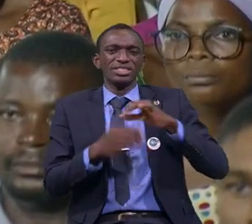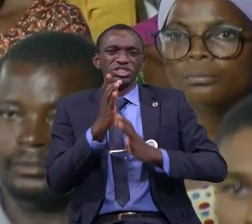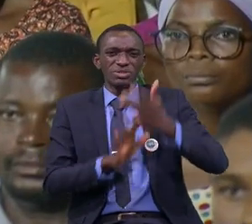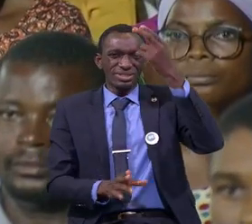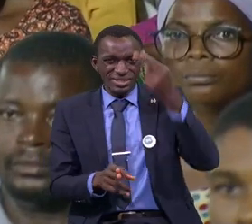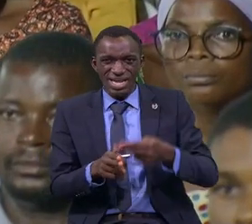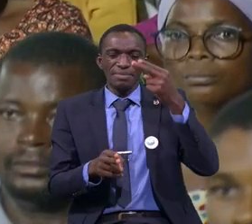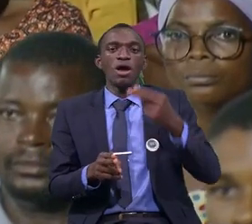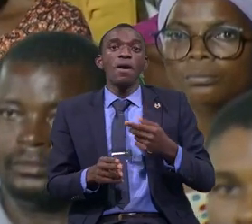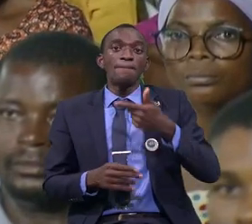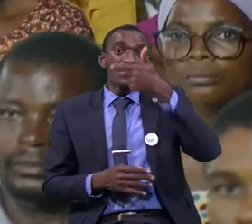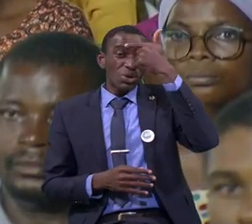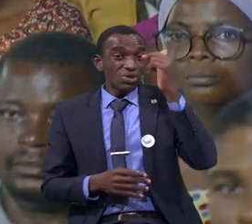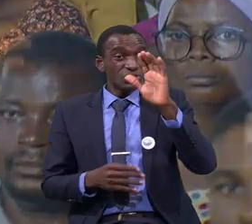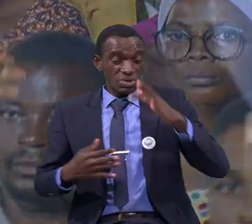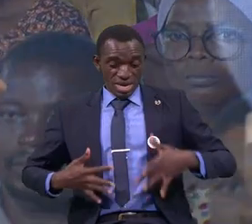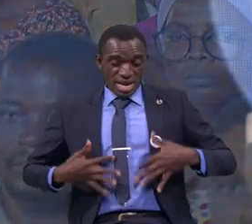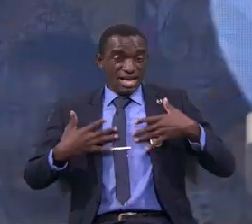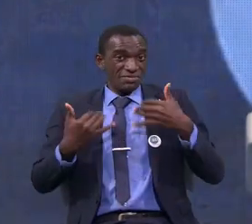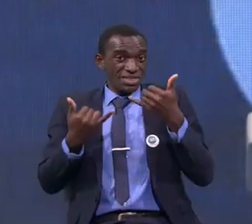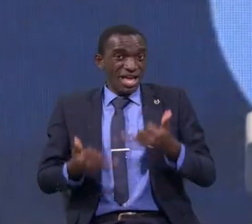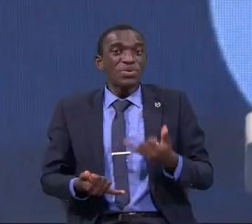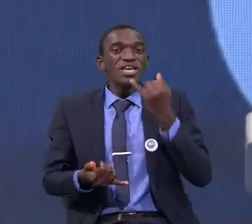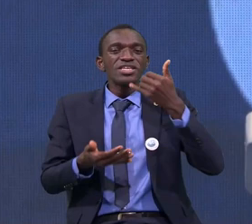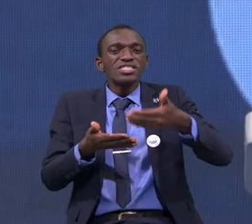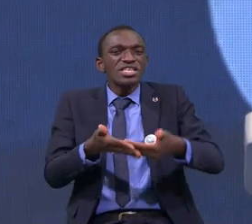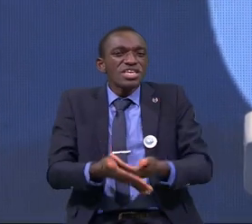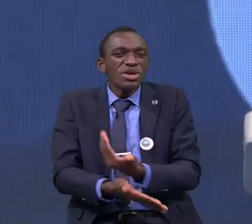because your life now is new.